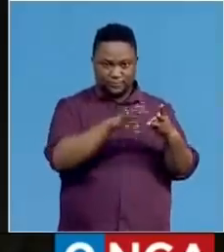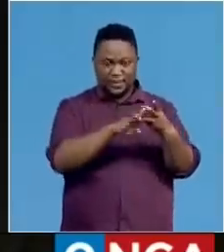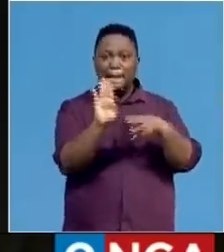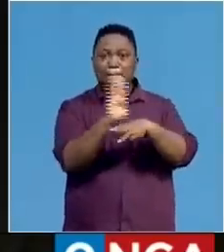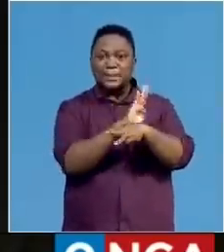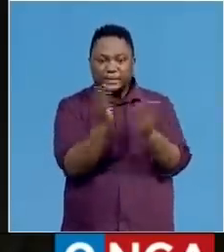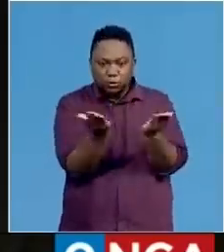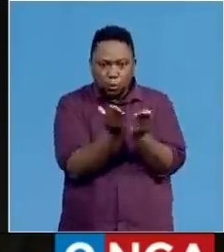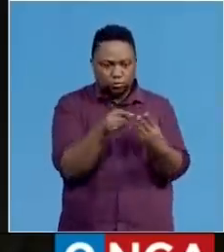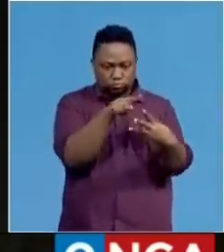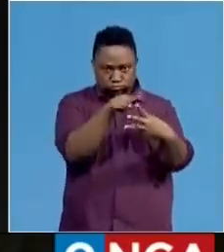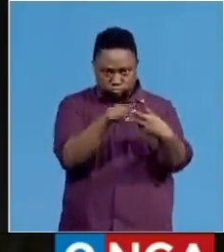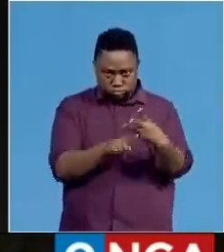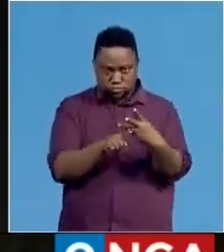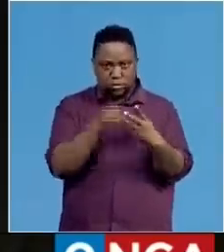understand